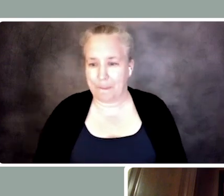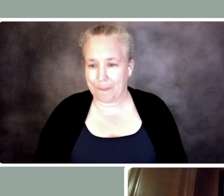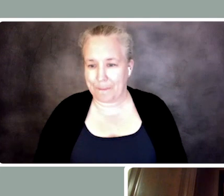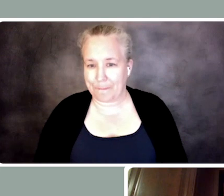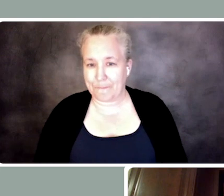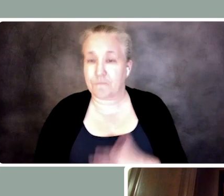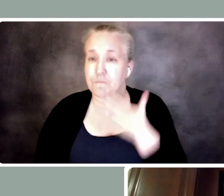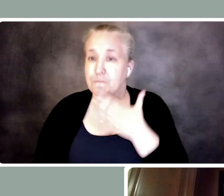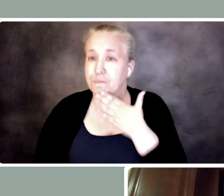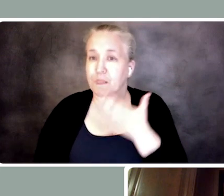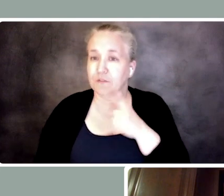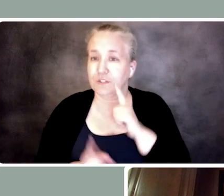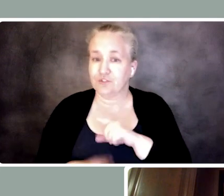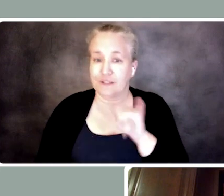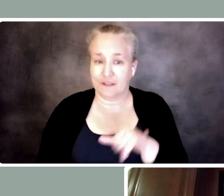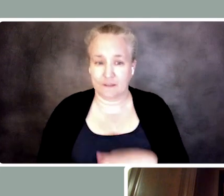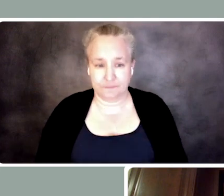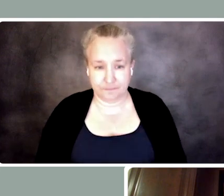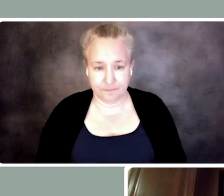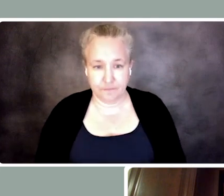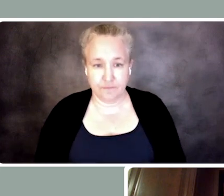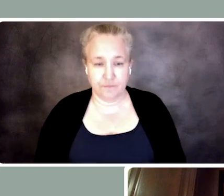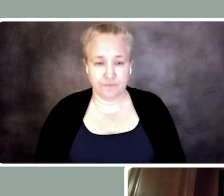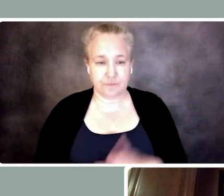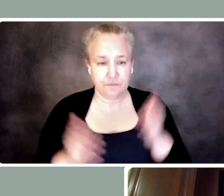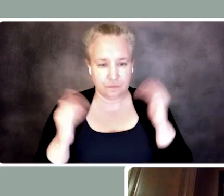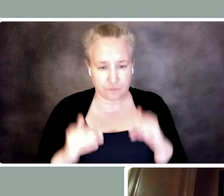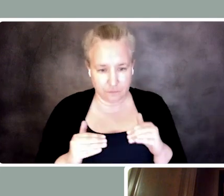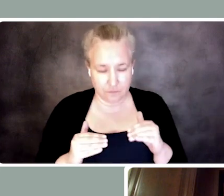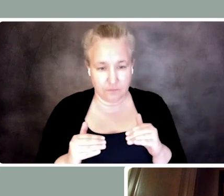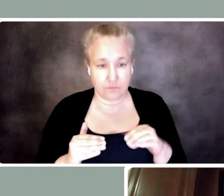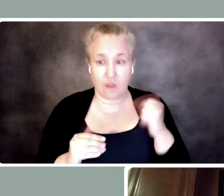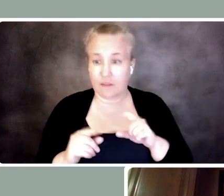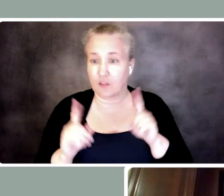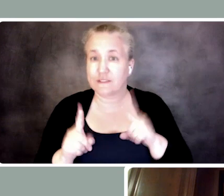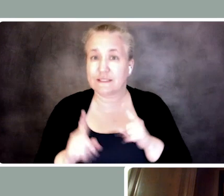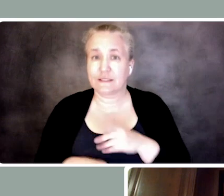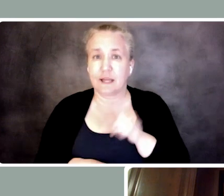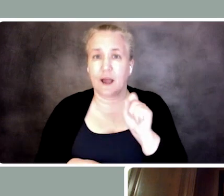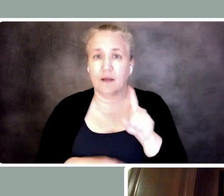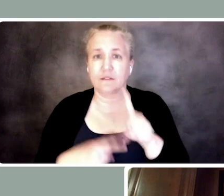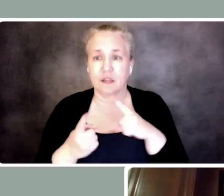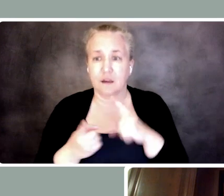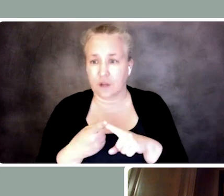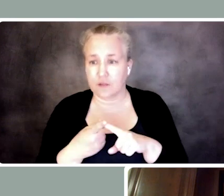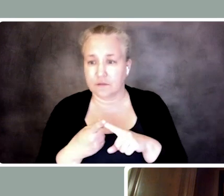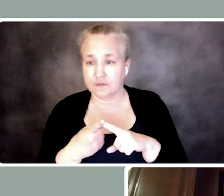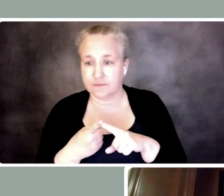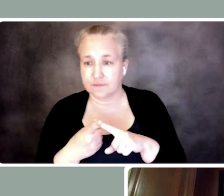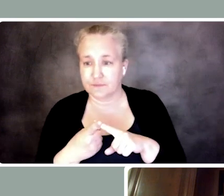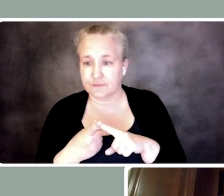Thank you. Thanks for answering that. Another attendee is asking about Verzenio. Yeah.